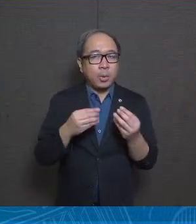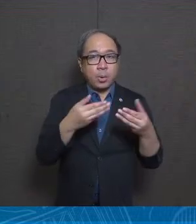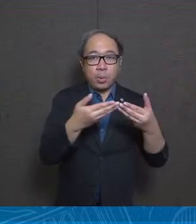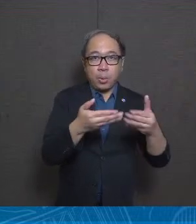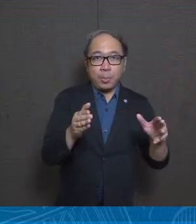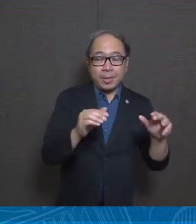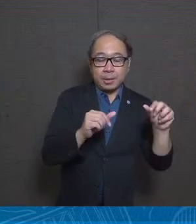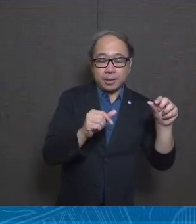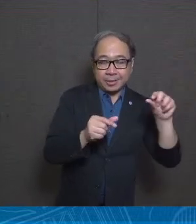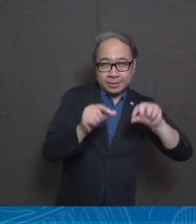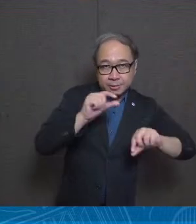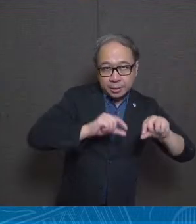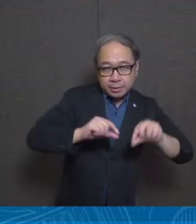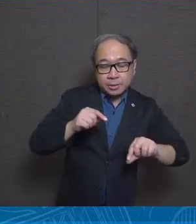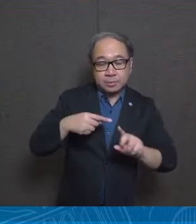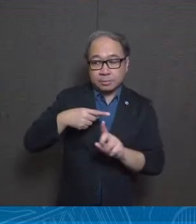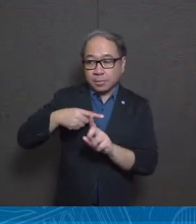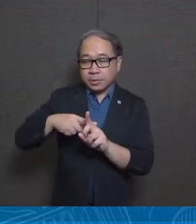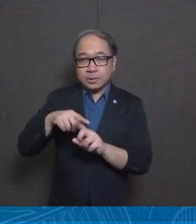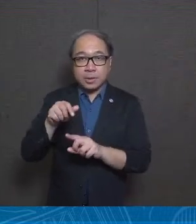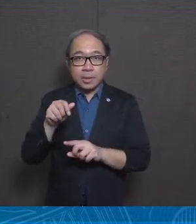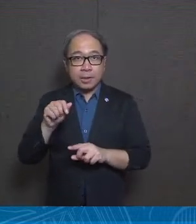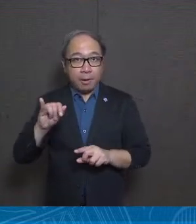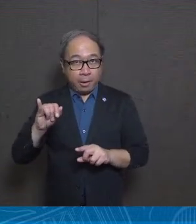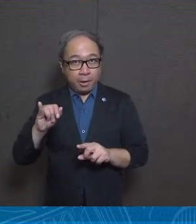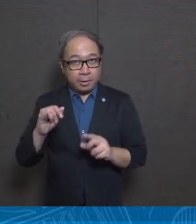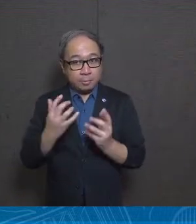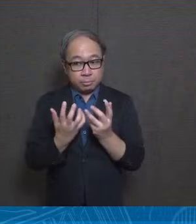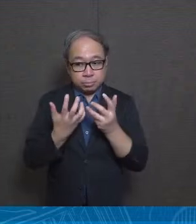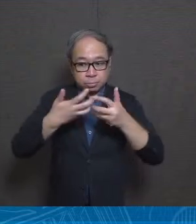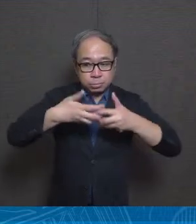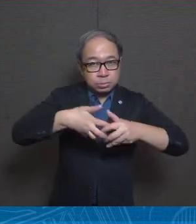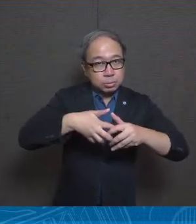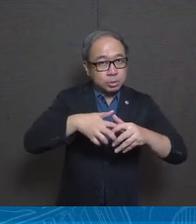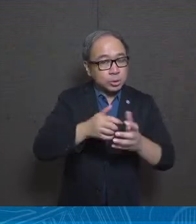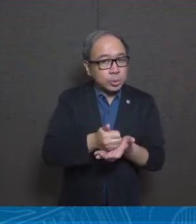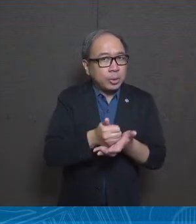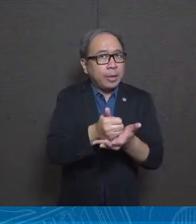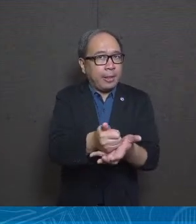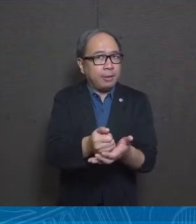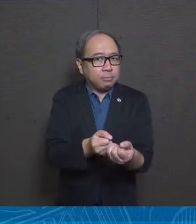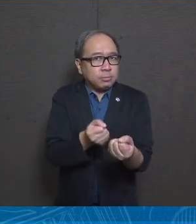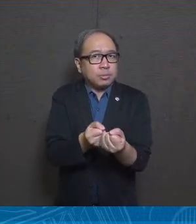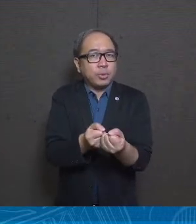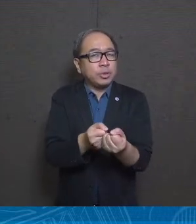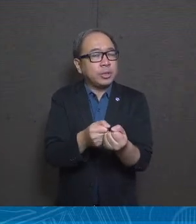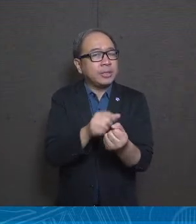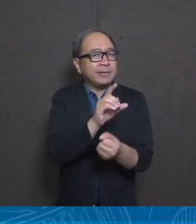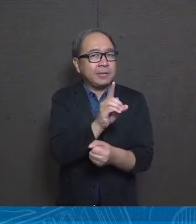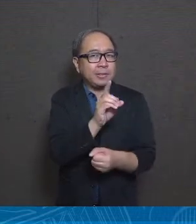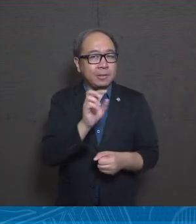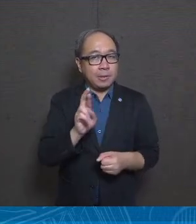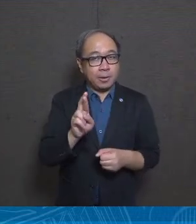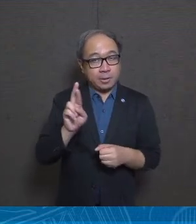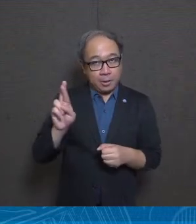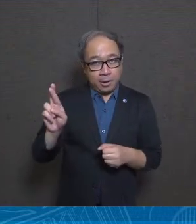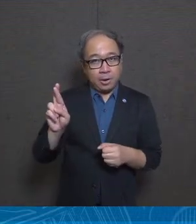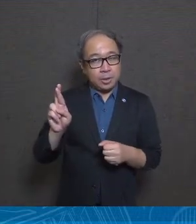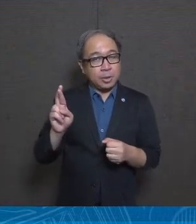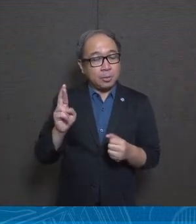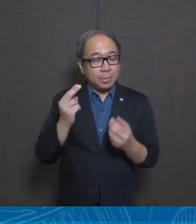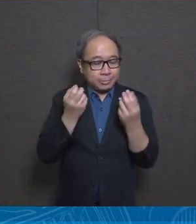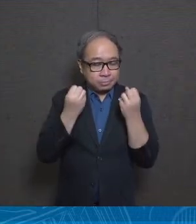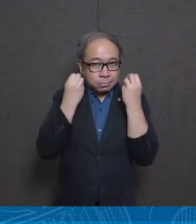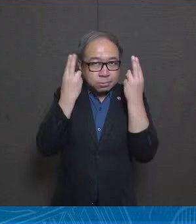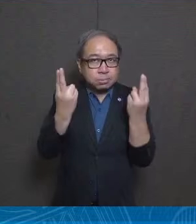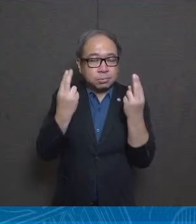be integrated to enhance disaster risk reduction and resilience